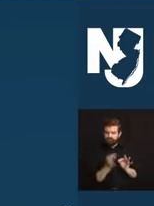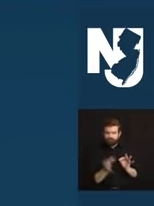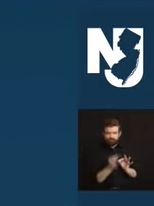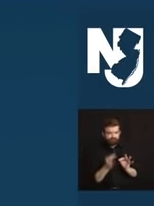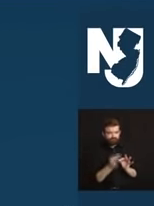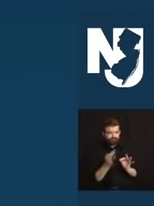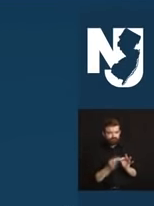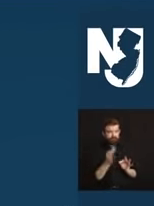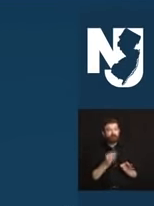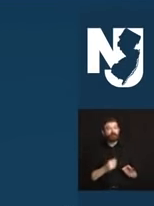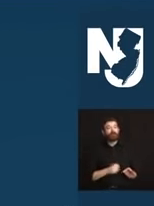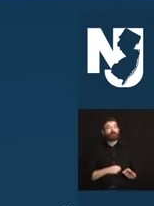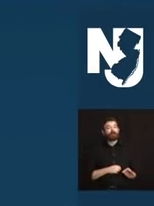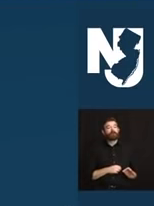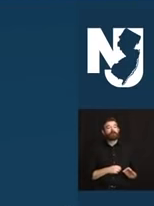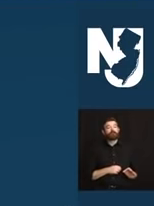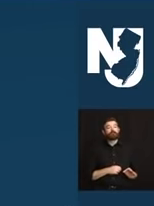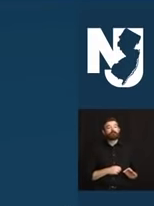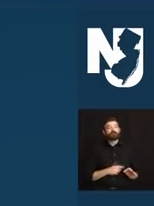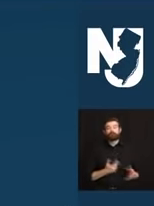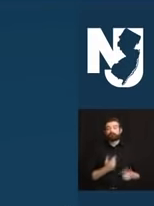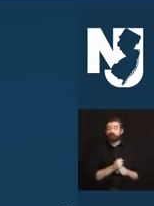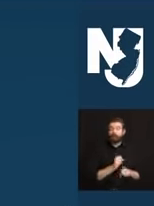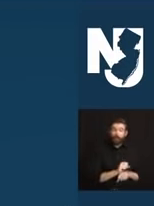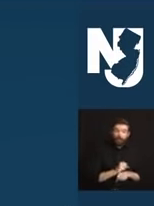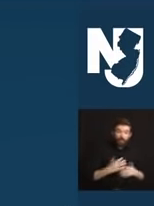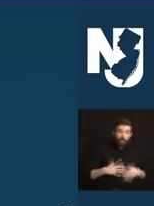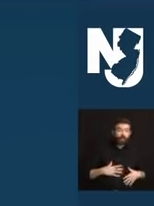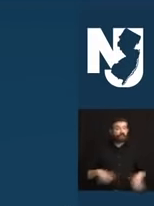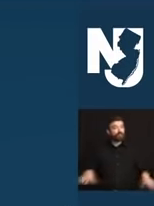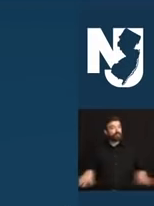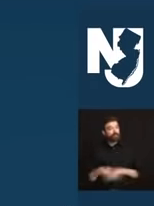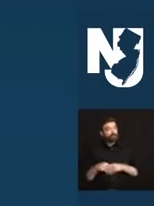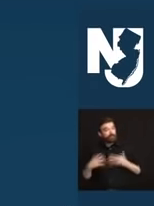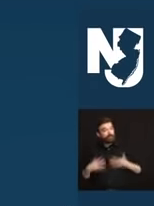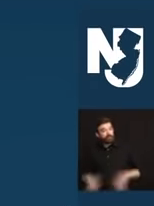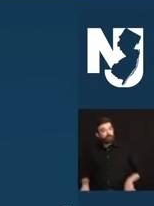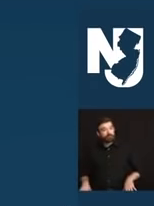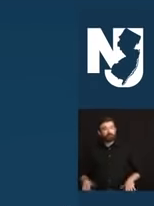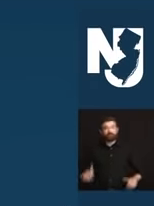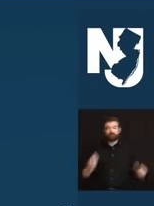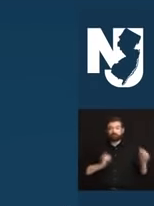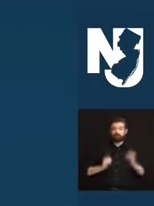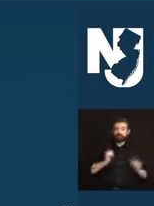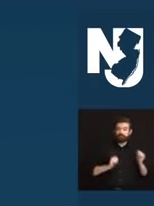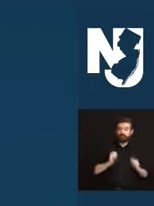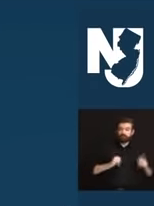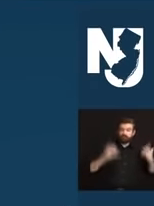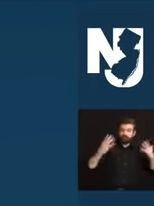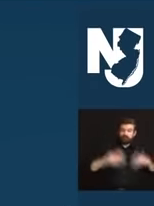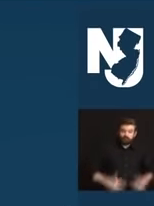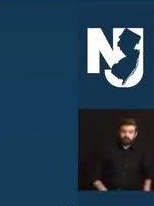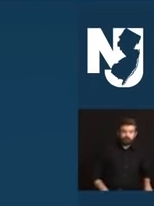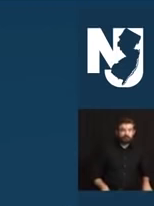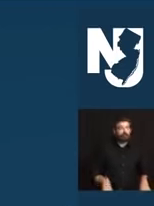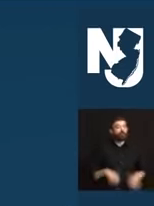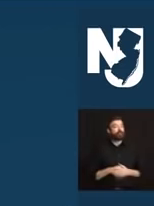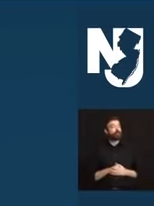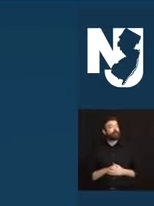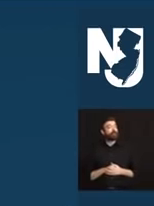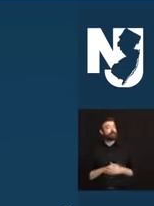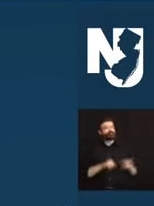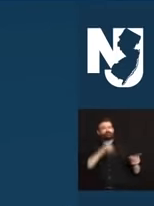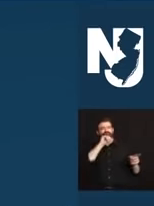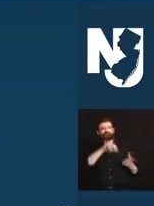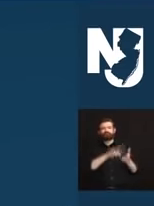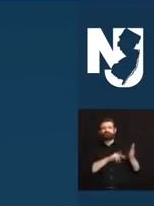from work clothes to wedding dresses to theater costumes. Joan was a quiet woman who loved reading any James Patterson novel she could